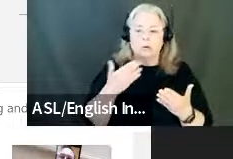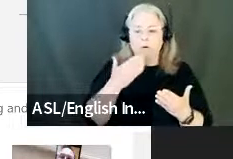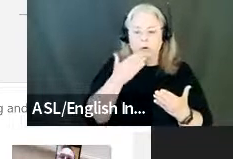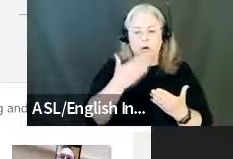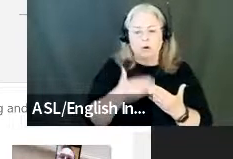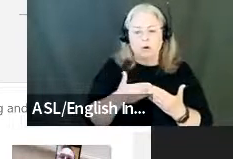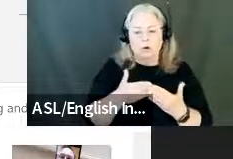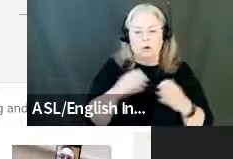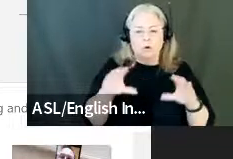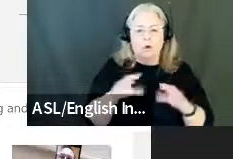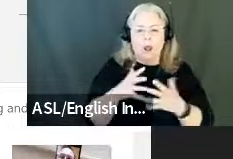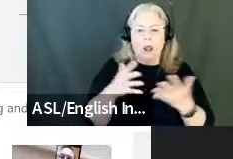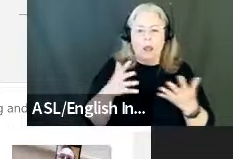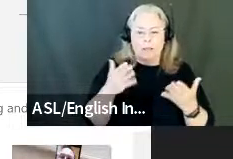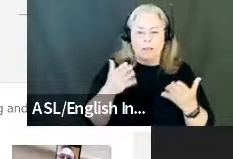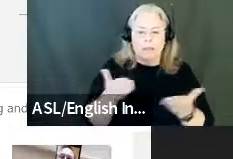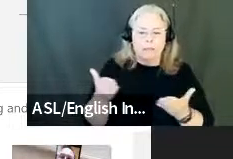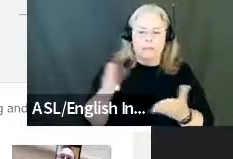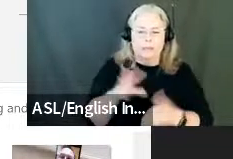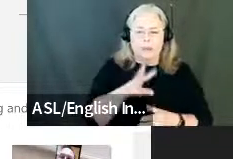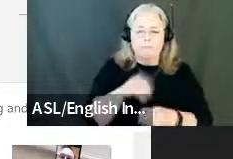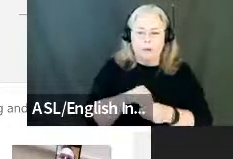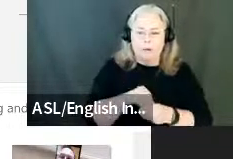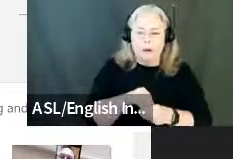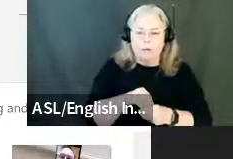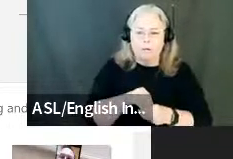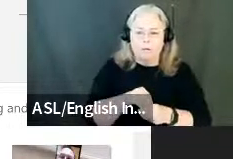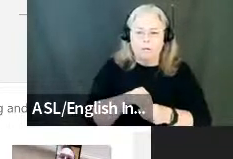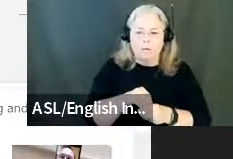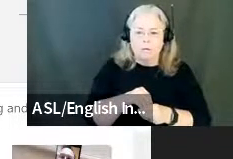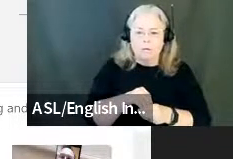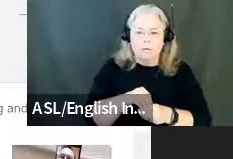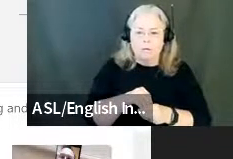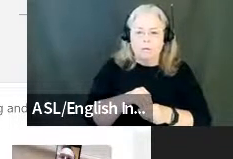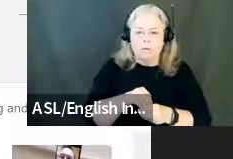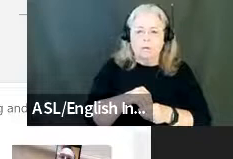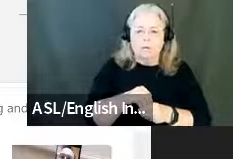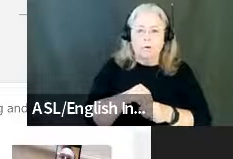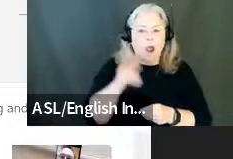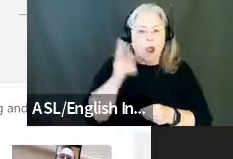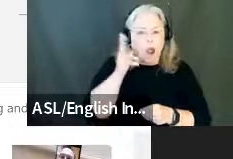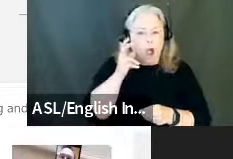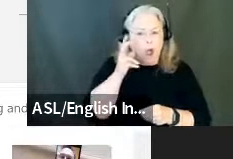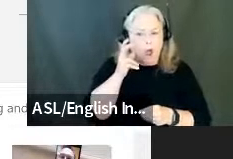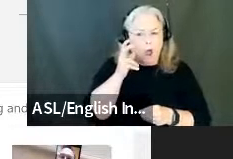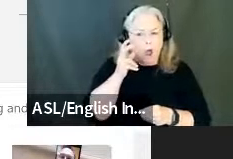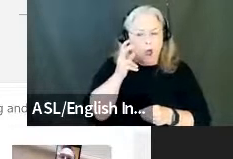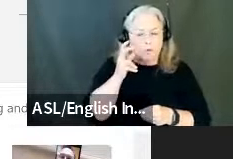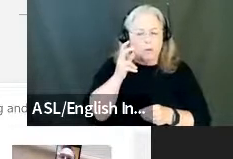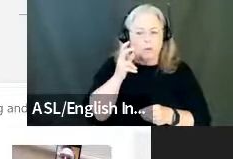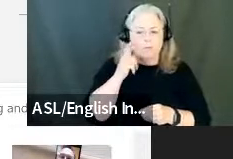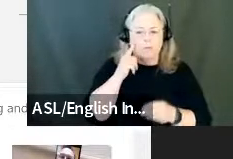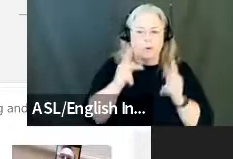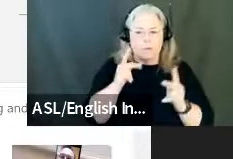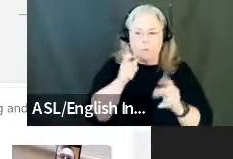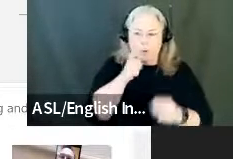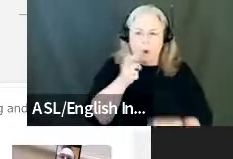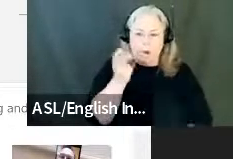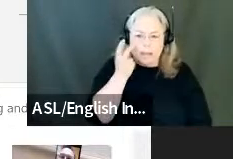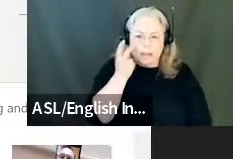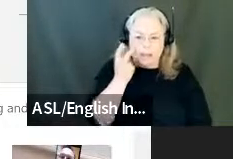at doing a lot of things that involve audible things that are audible for people that are blind. So,